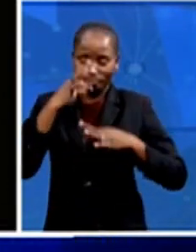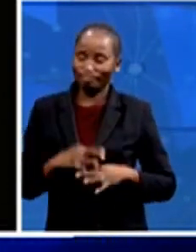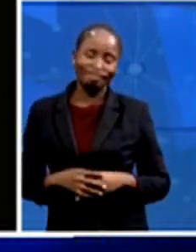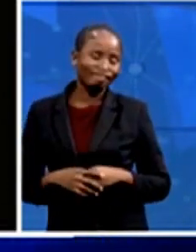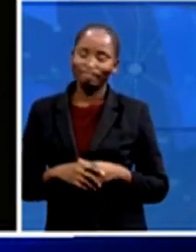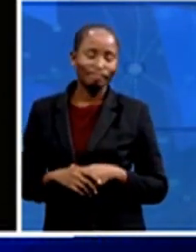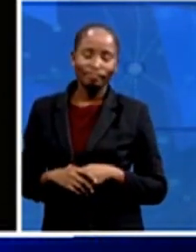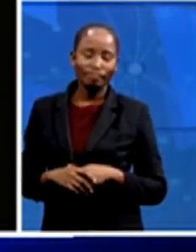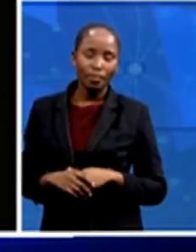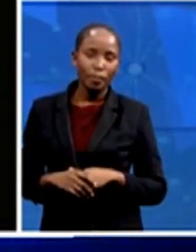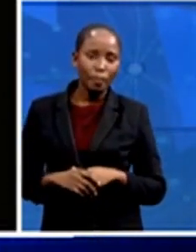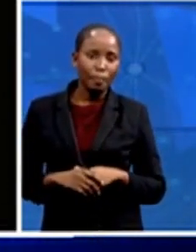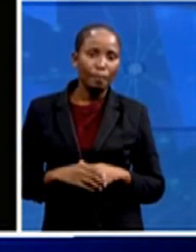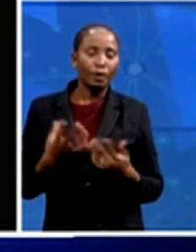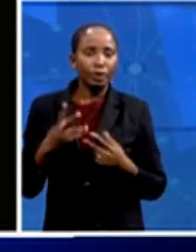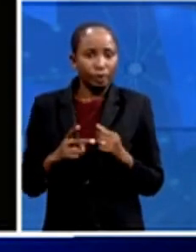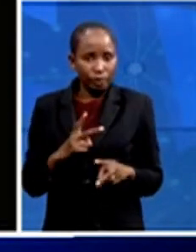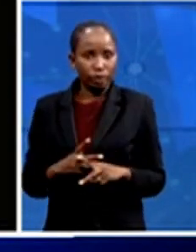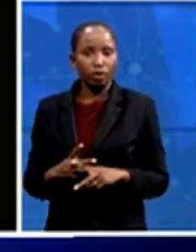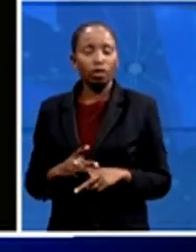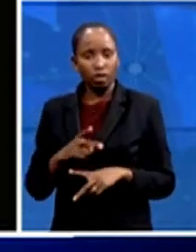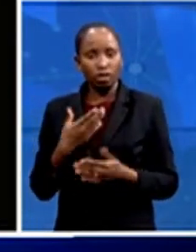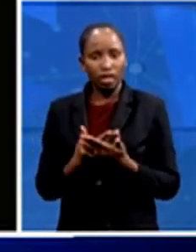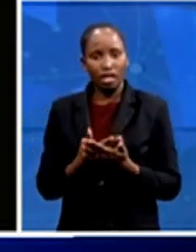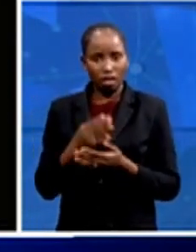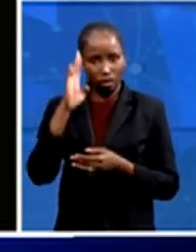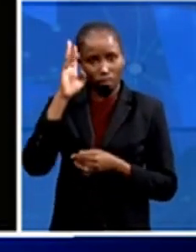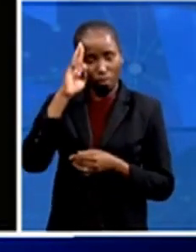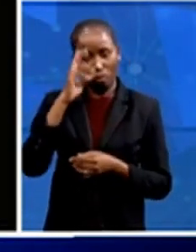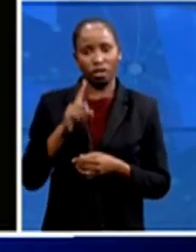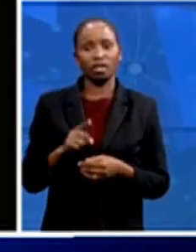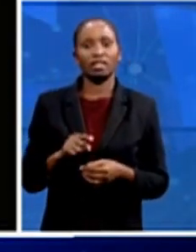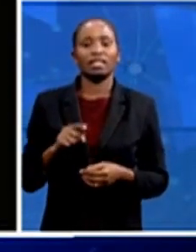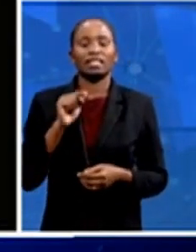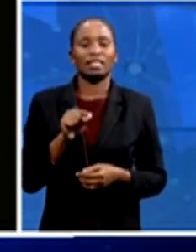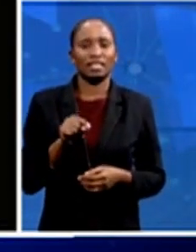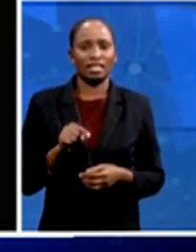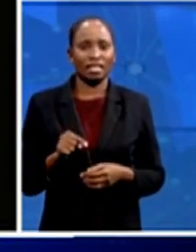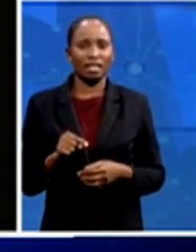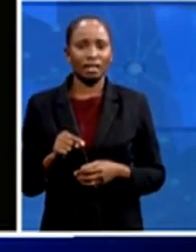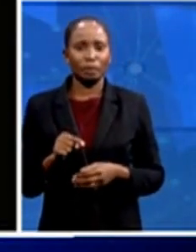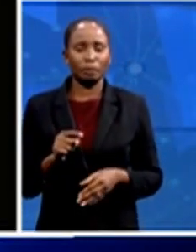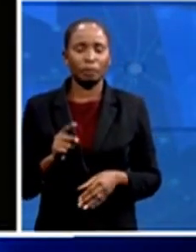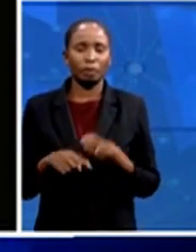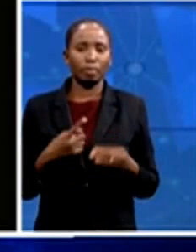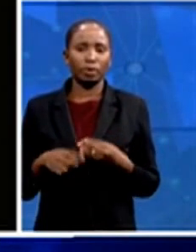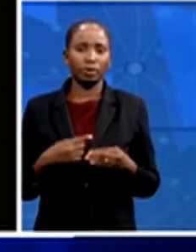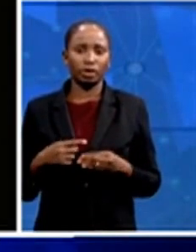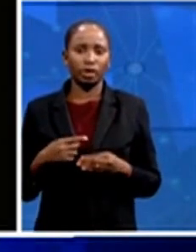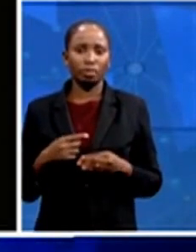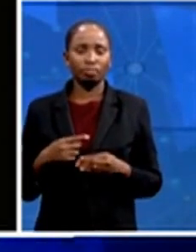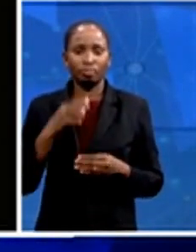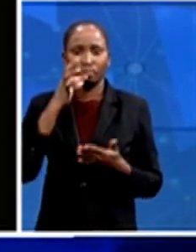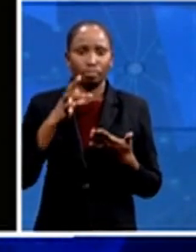actually, necessary, especially, regarding the recommendations that were made by Justice Moseneke in his